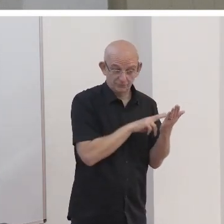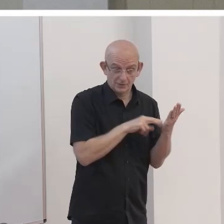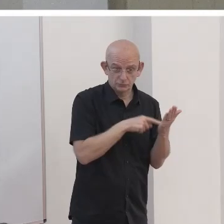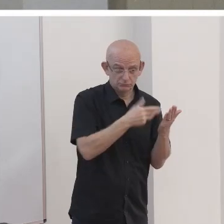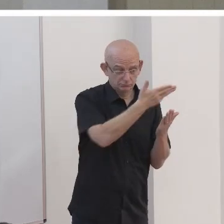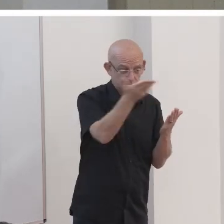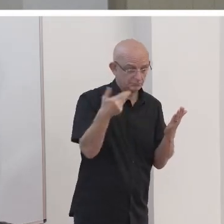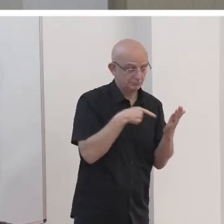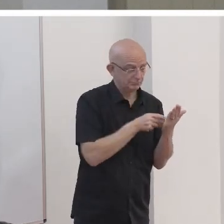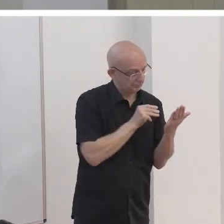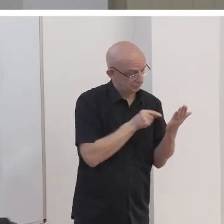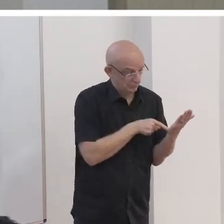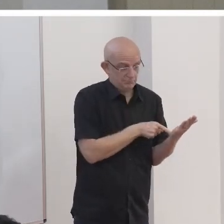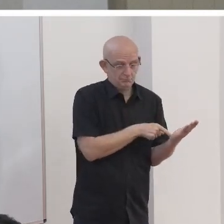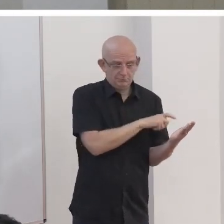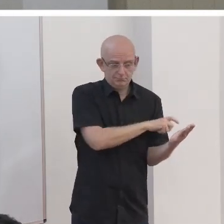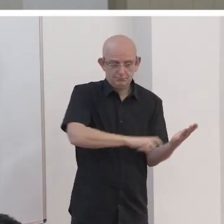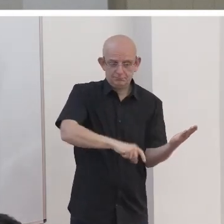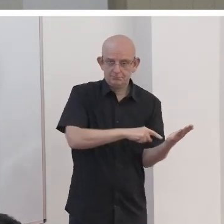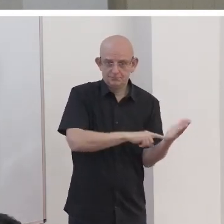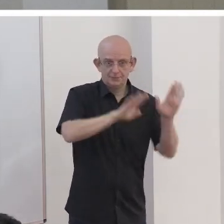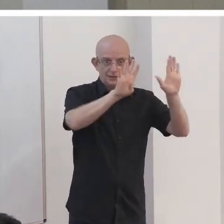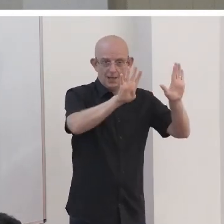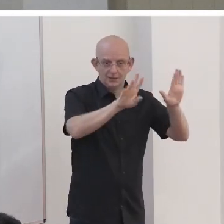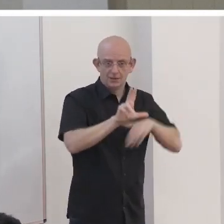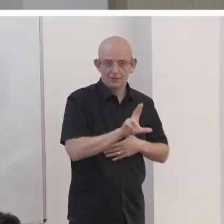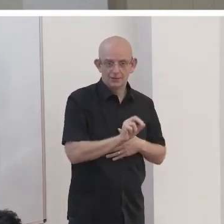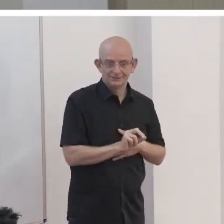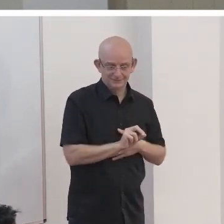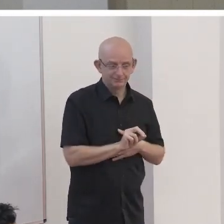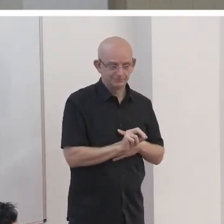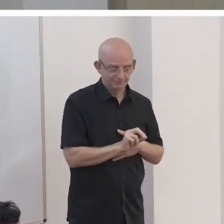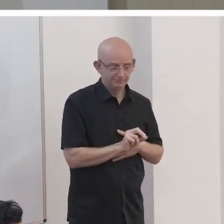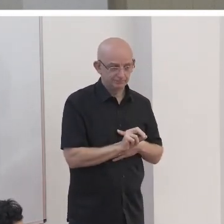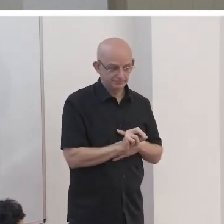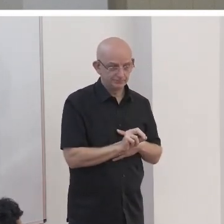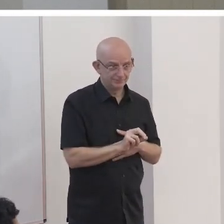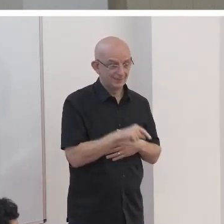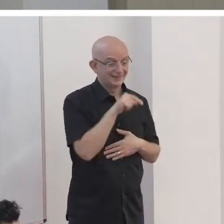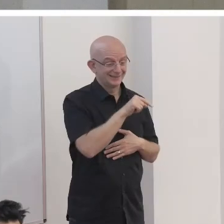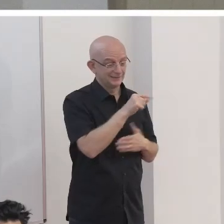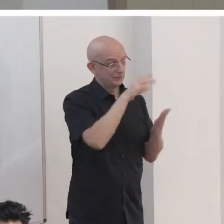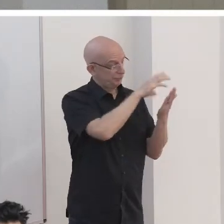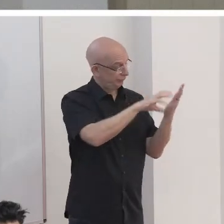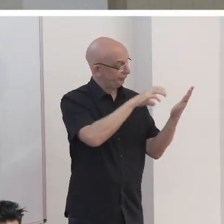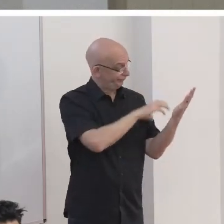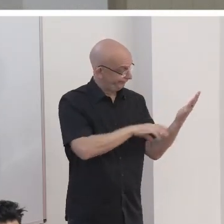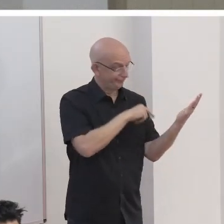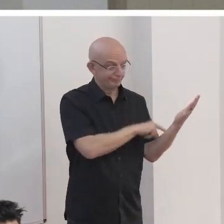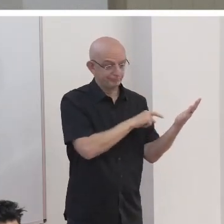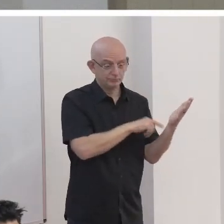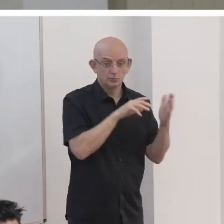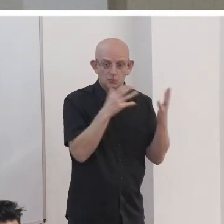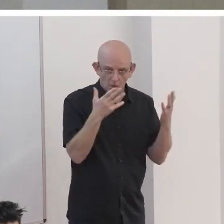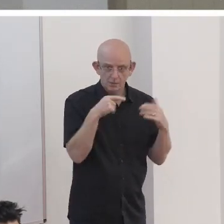here for Disability Law and Policy, Professor Gerard Quinn, he usefully categorised those over 20 rights into 5